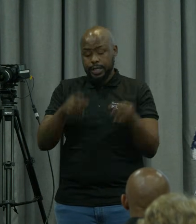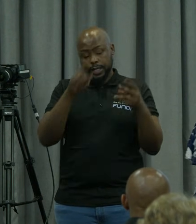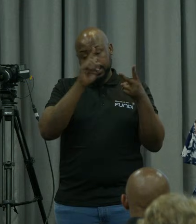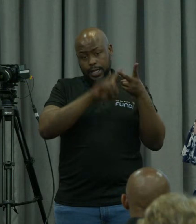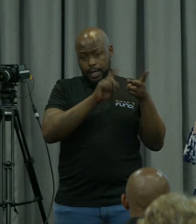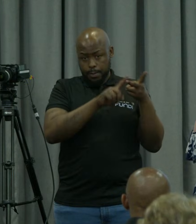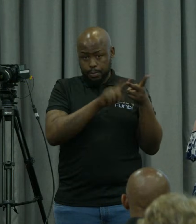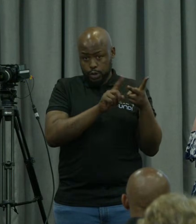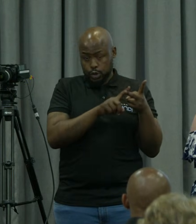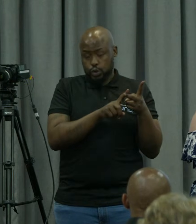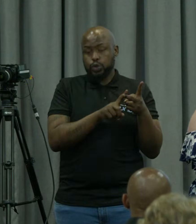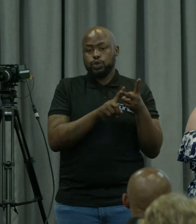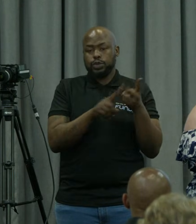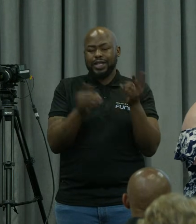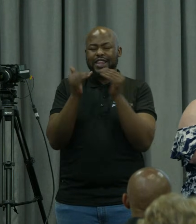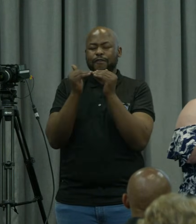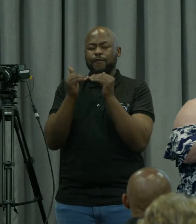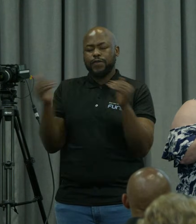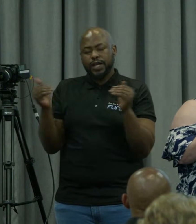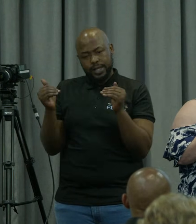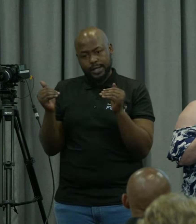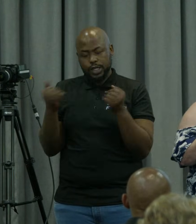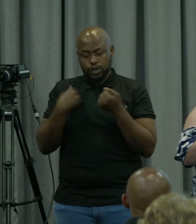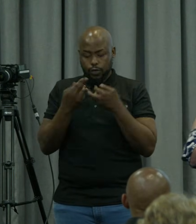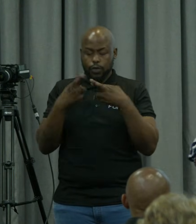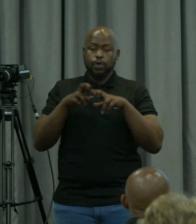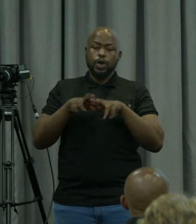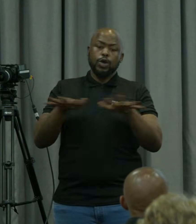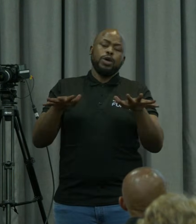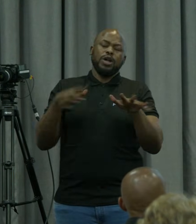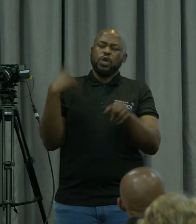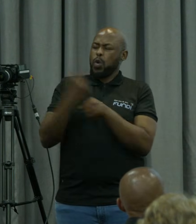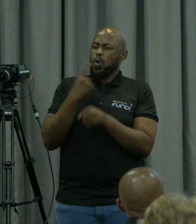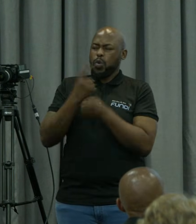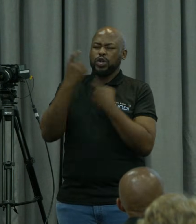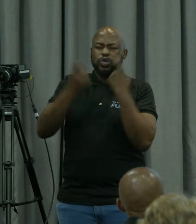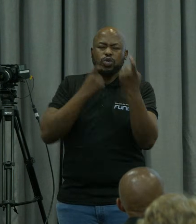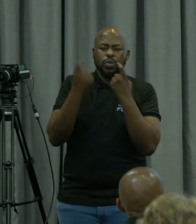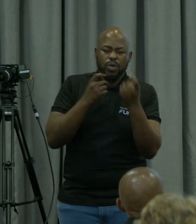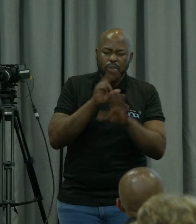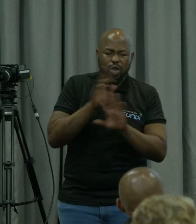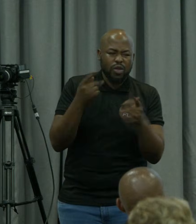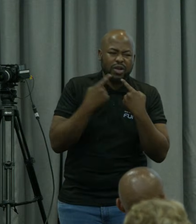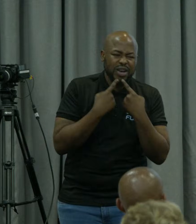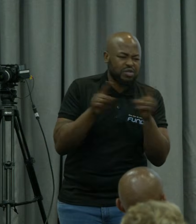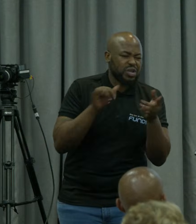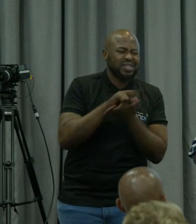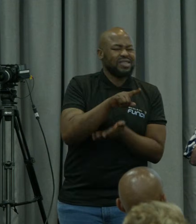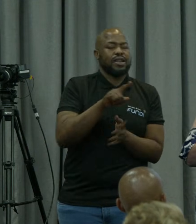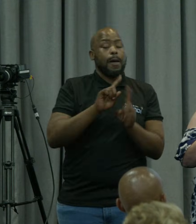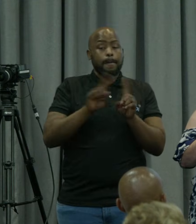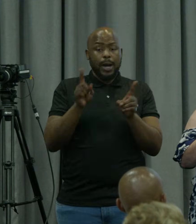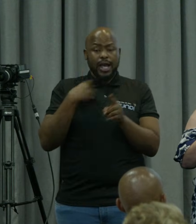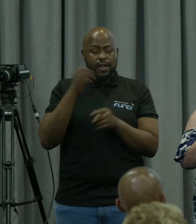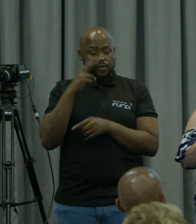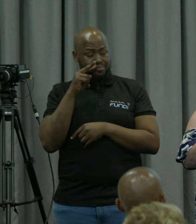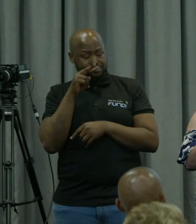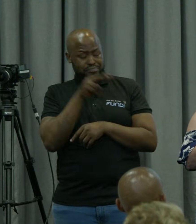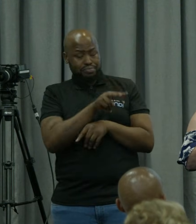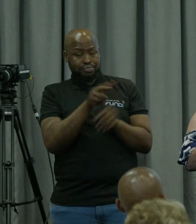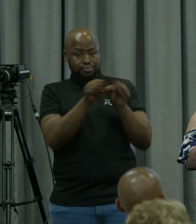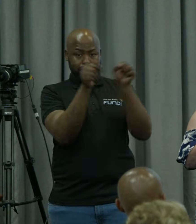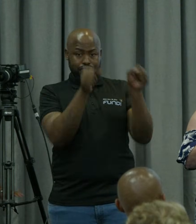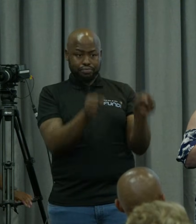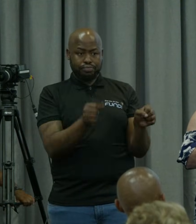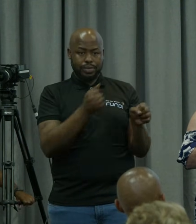of distribution and redress. Now, the complaint has always been, oh, but we're not addressing redress. But if you look at our model,